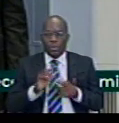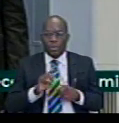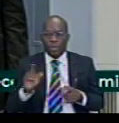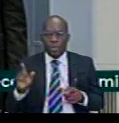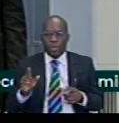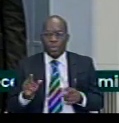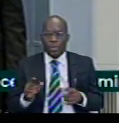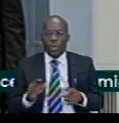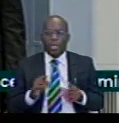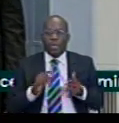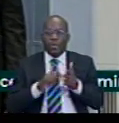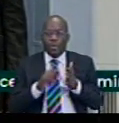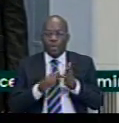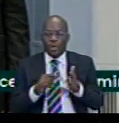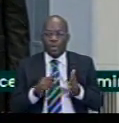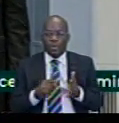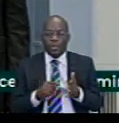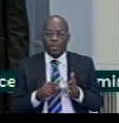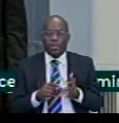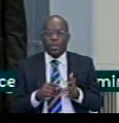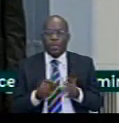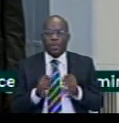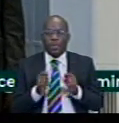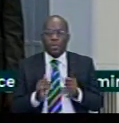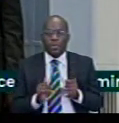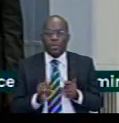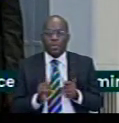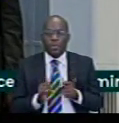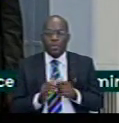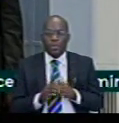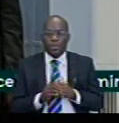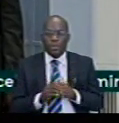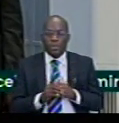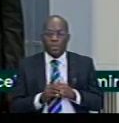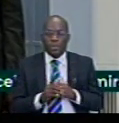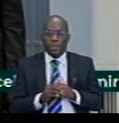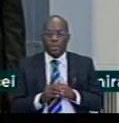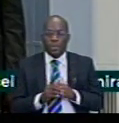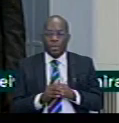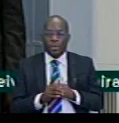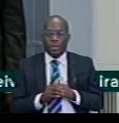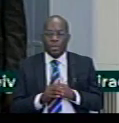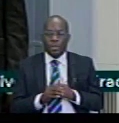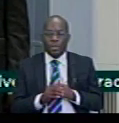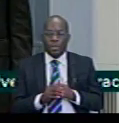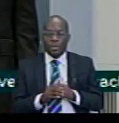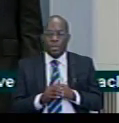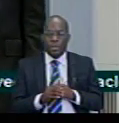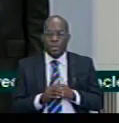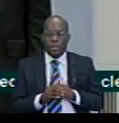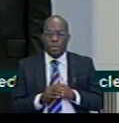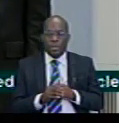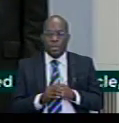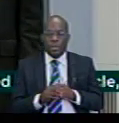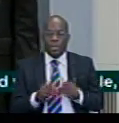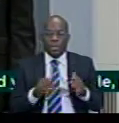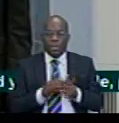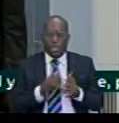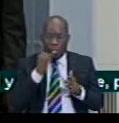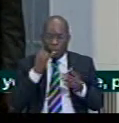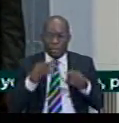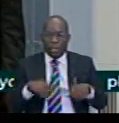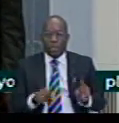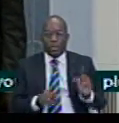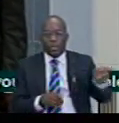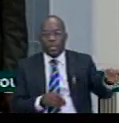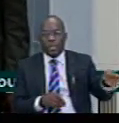Vérifiez rapidement. Check up quickly. Voilà, ça se passe là-bas. It's happening there. Ça se passe là-bas. It